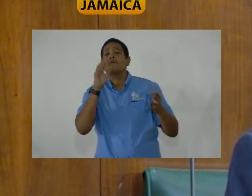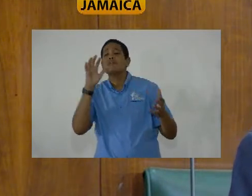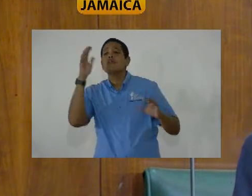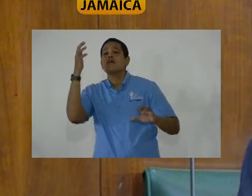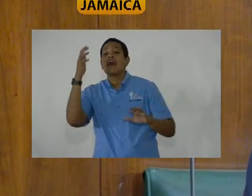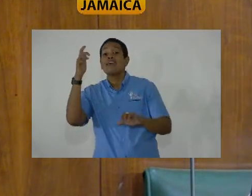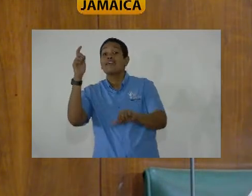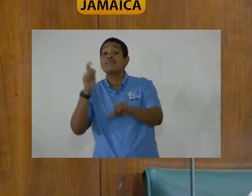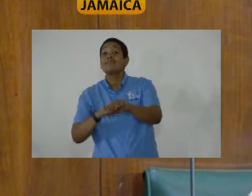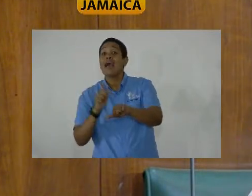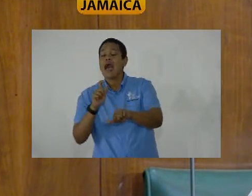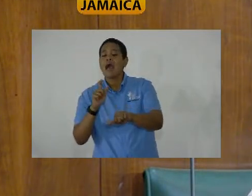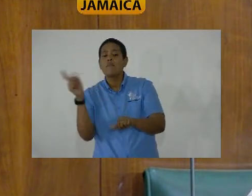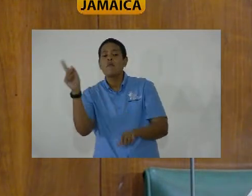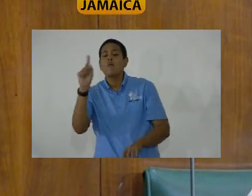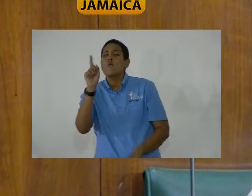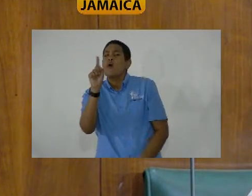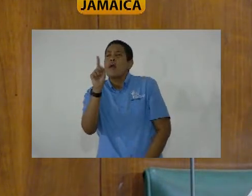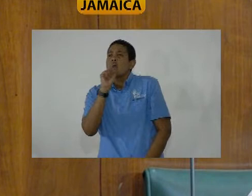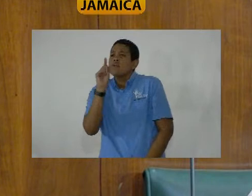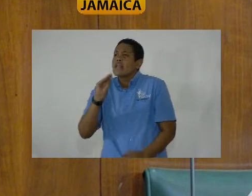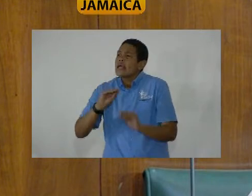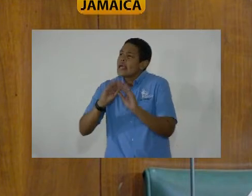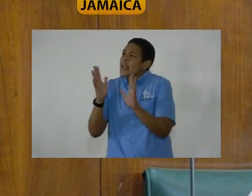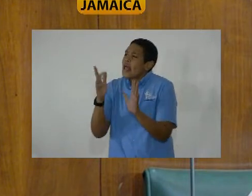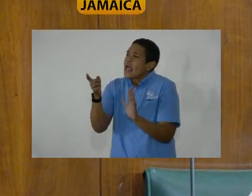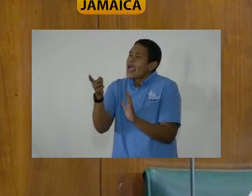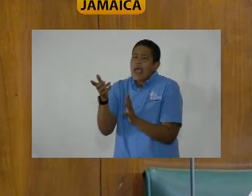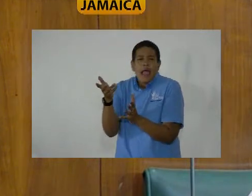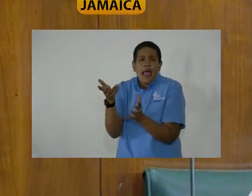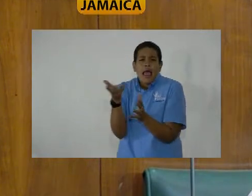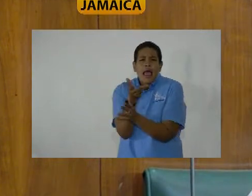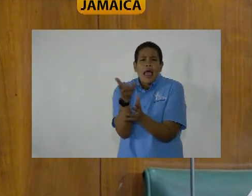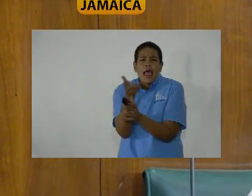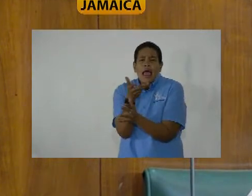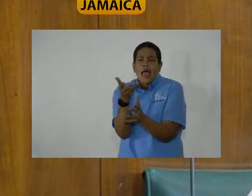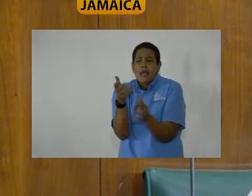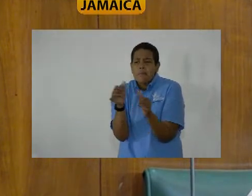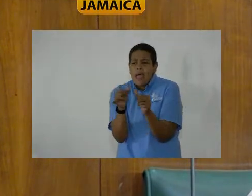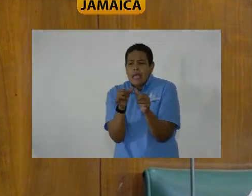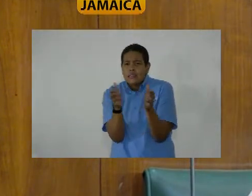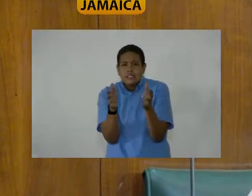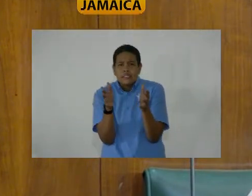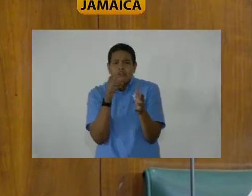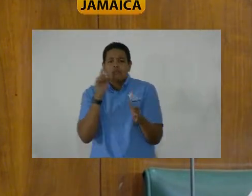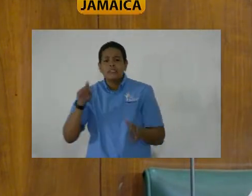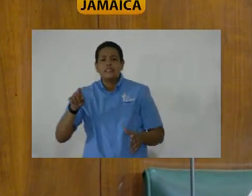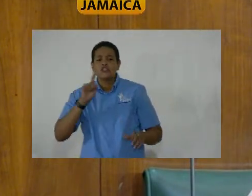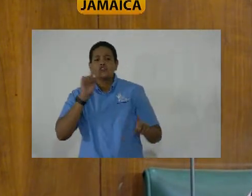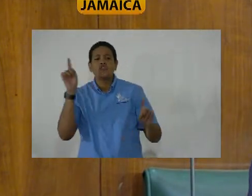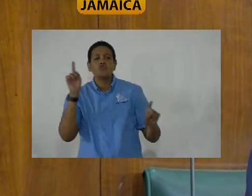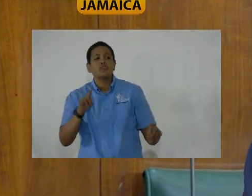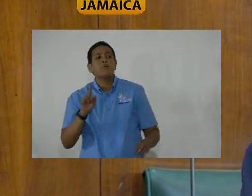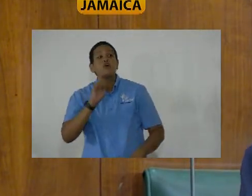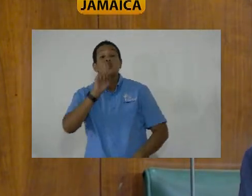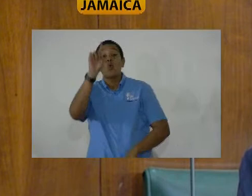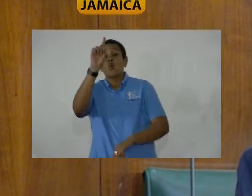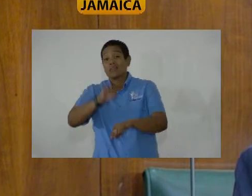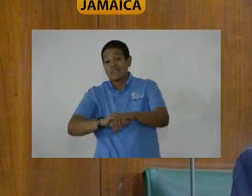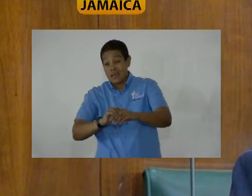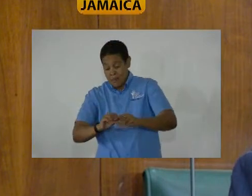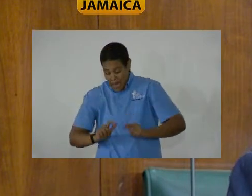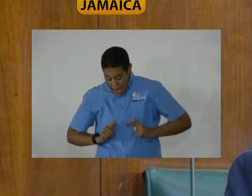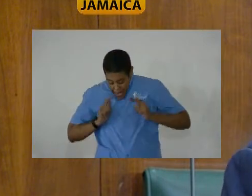a time when it is clear that counter-cyclical measures are needed to respond to a